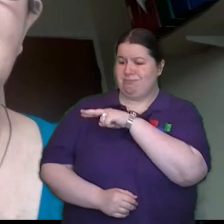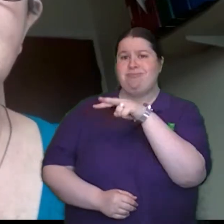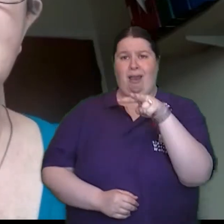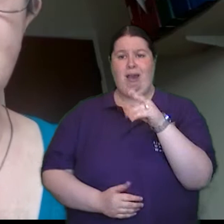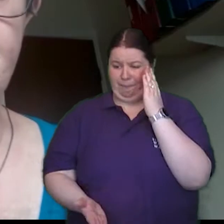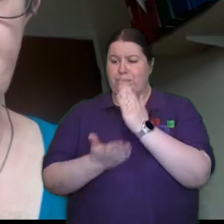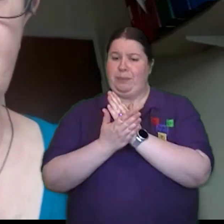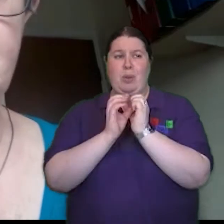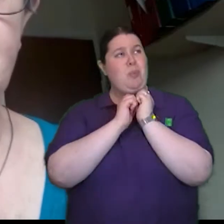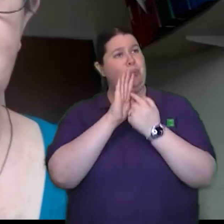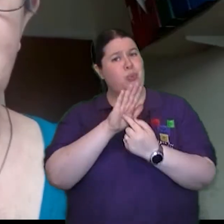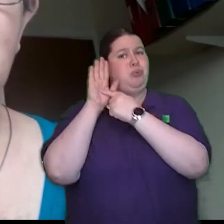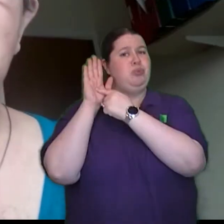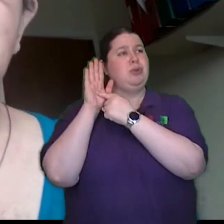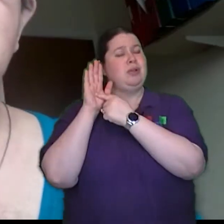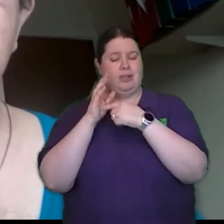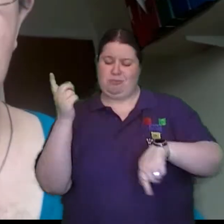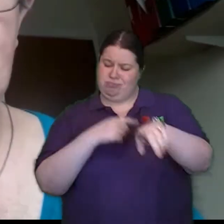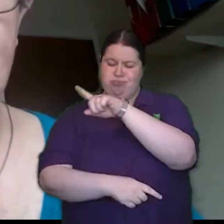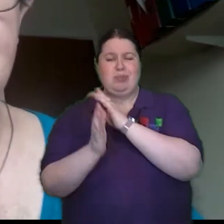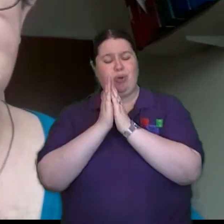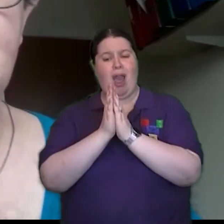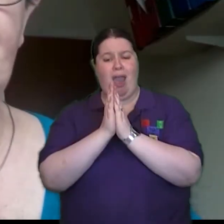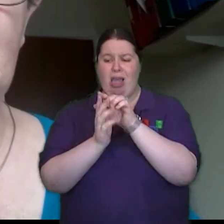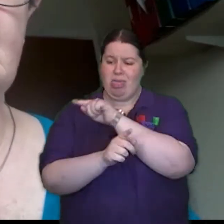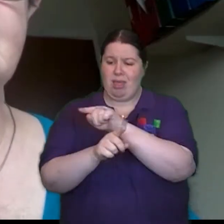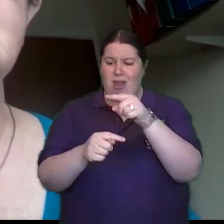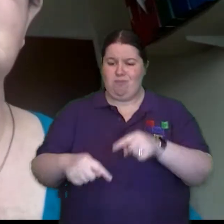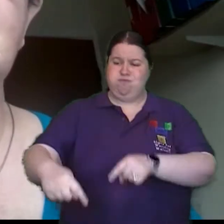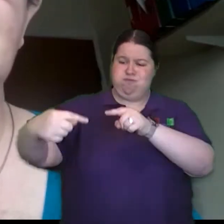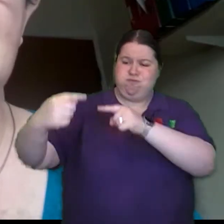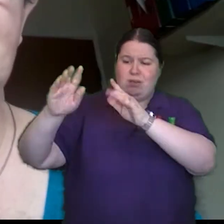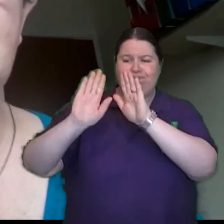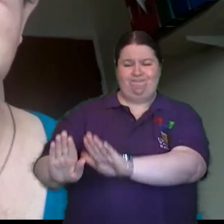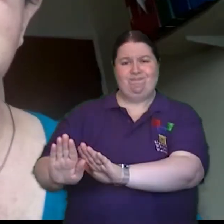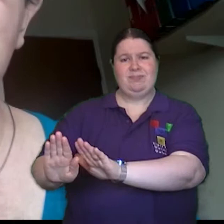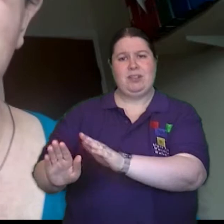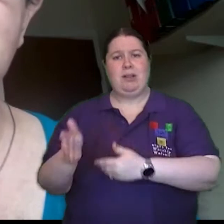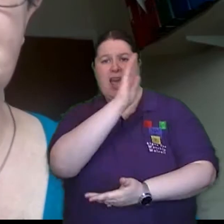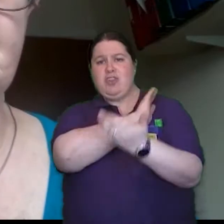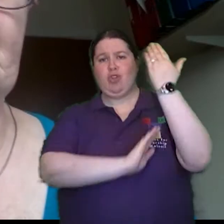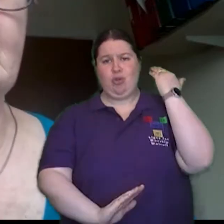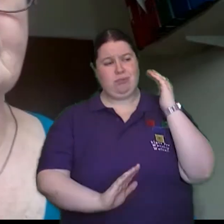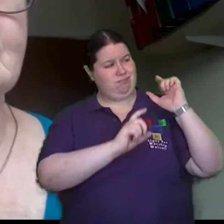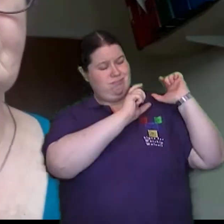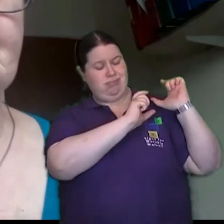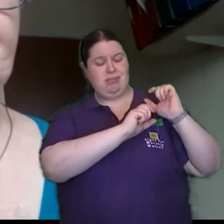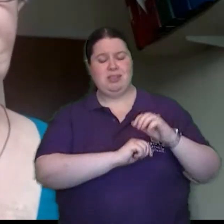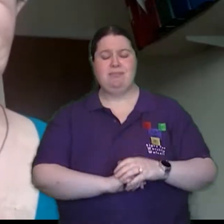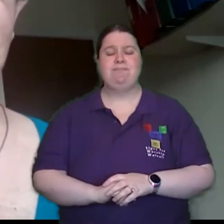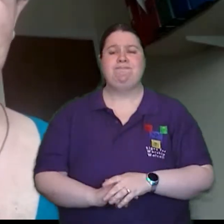matter in the sight of God, and we pray that such violence may be consigned to the past.